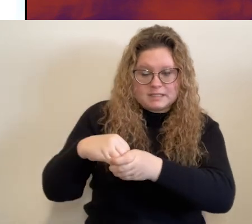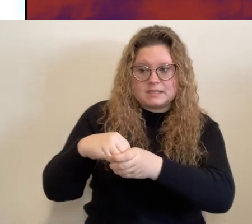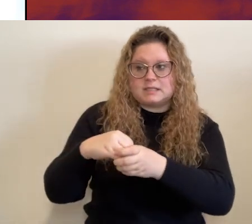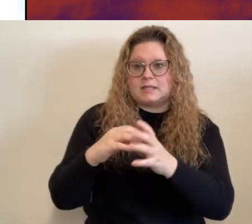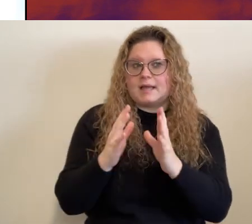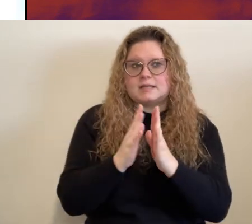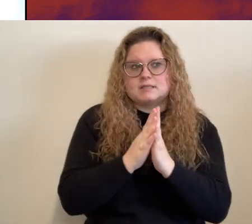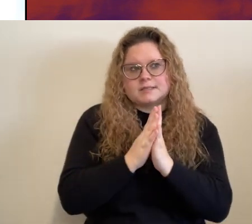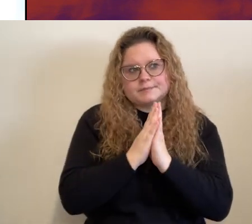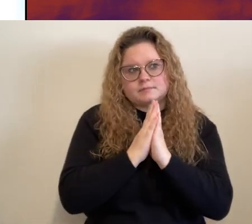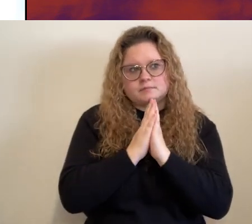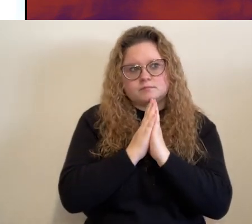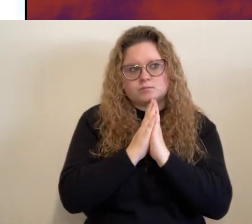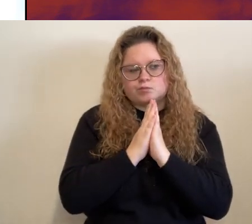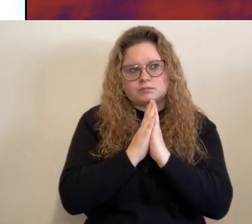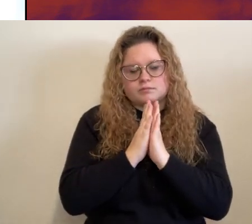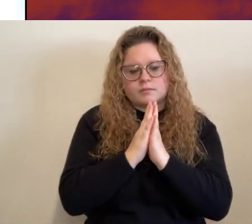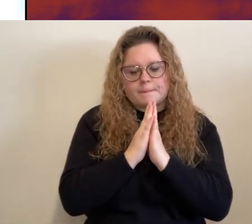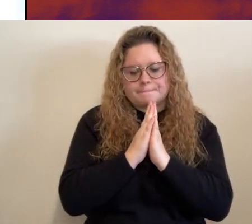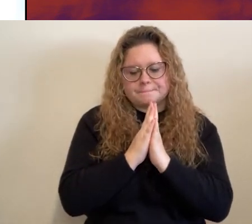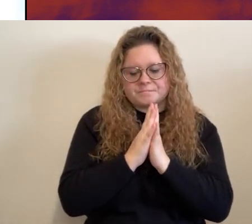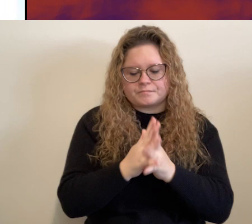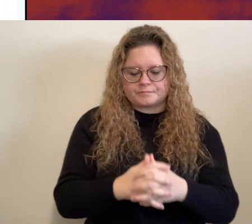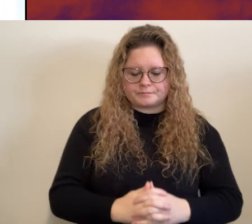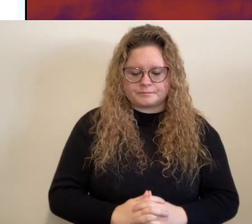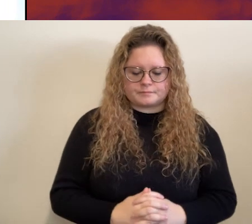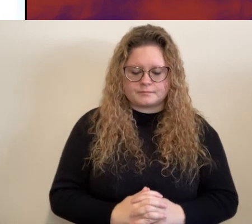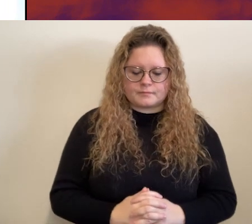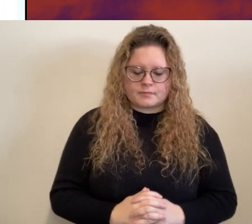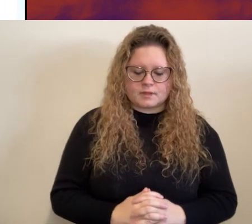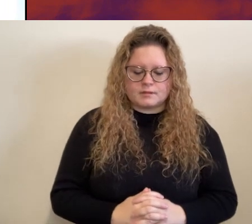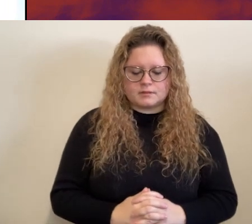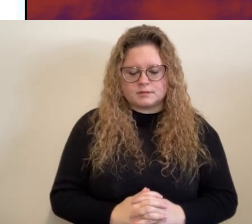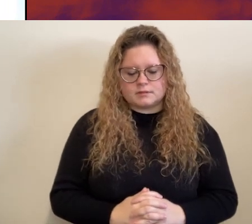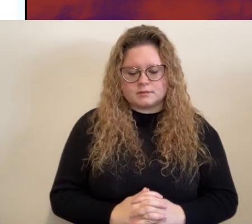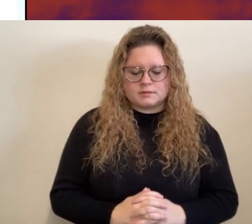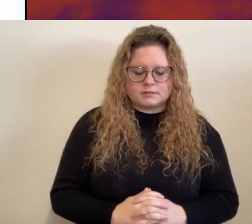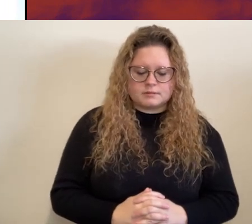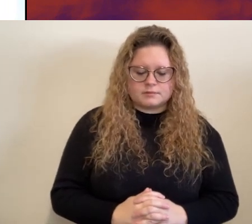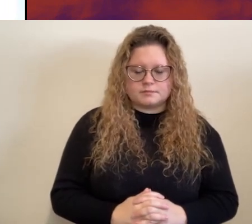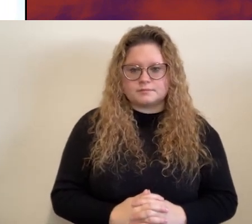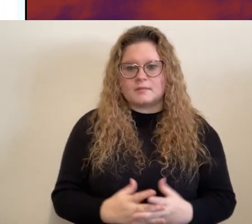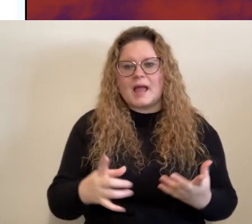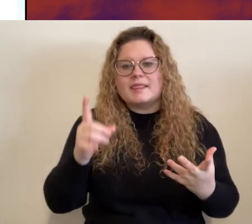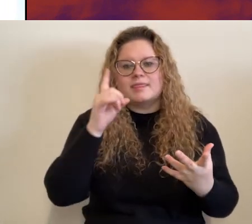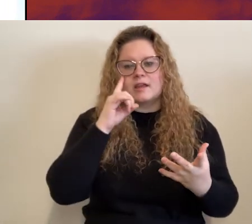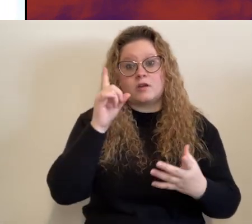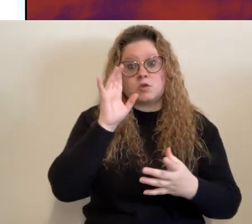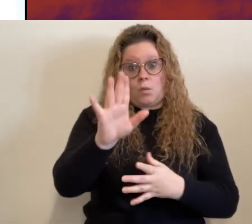say that the greatest thing that you can do for your brand and your